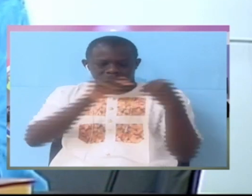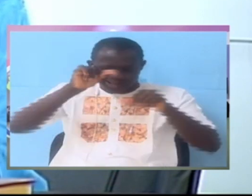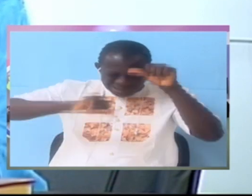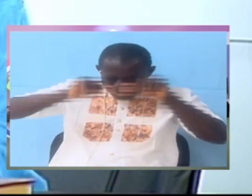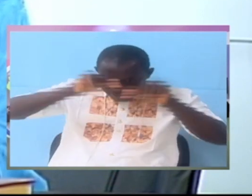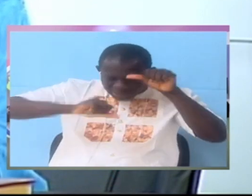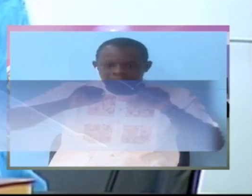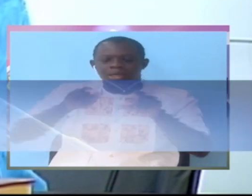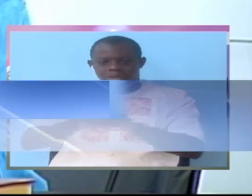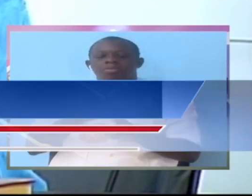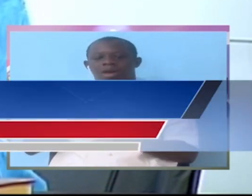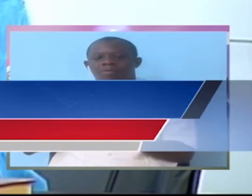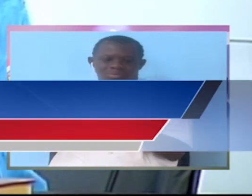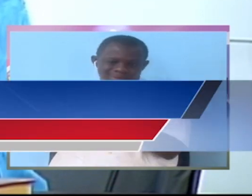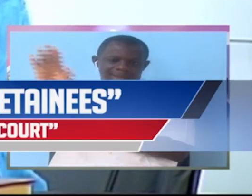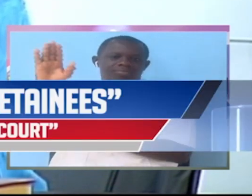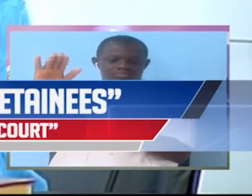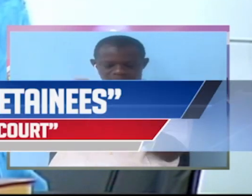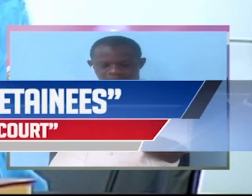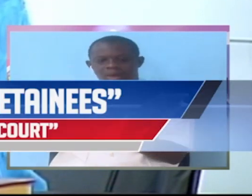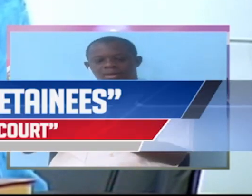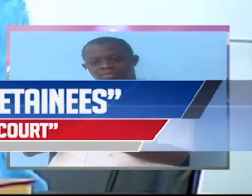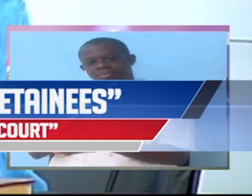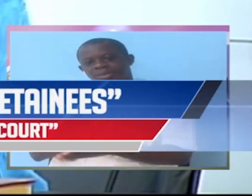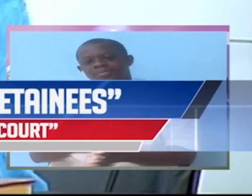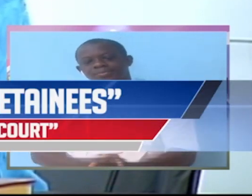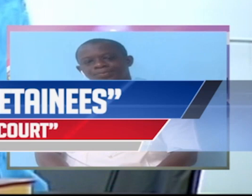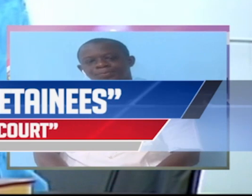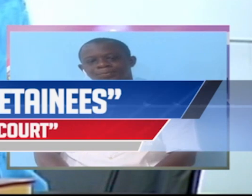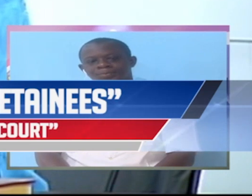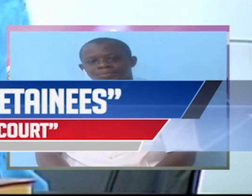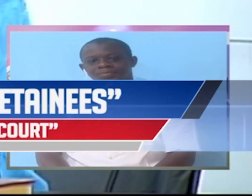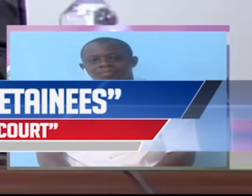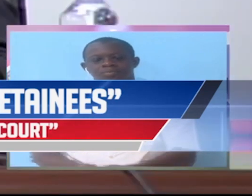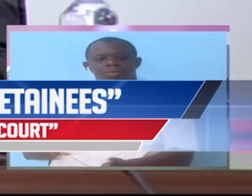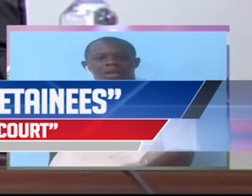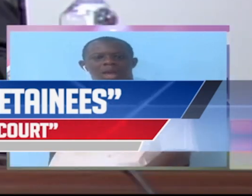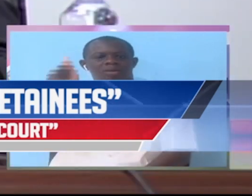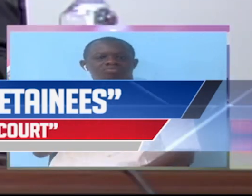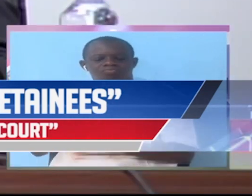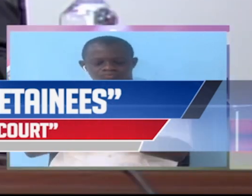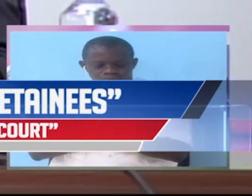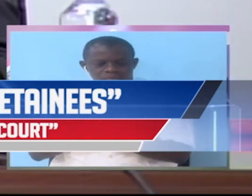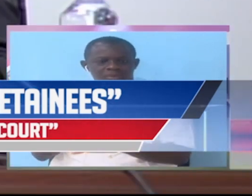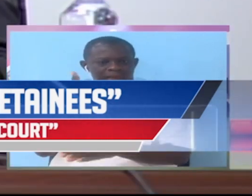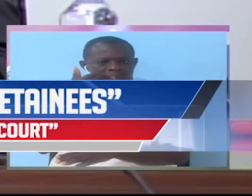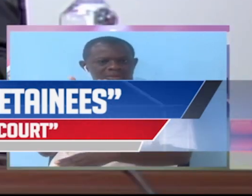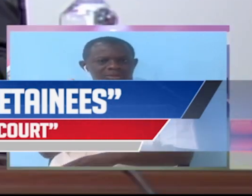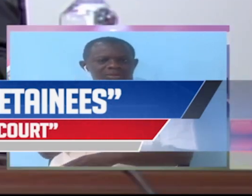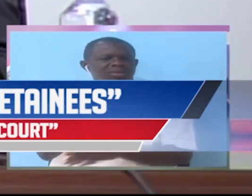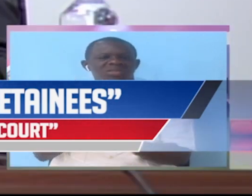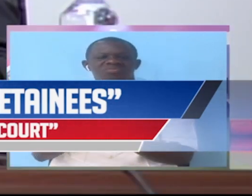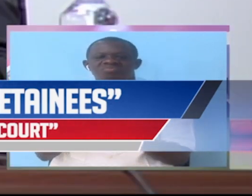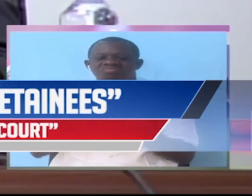and people were usually unlawfully arrested and detained for over 72 hours without being allowed a lawyer or brought before a court